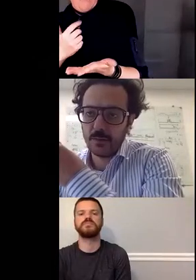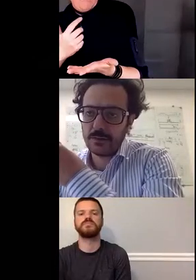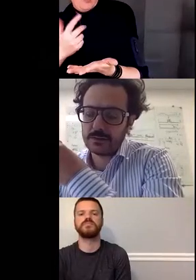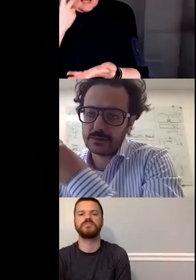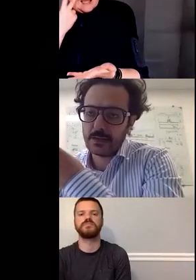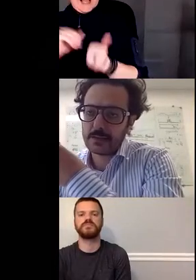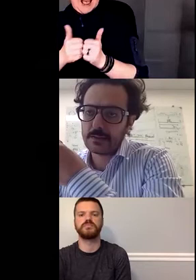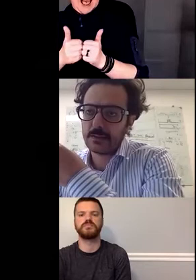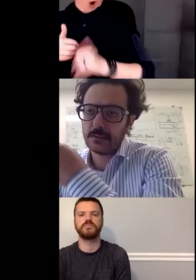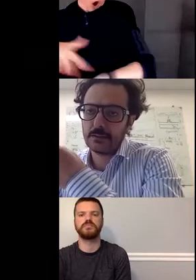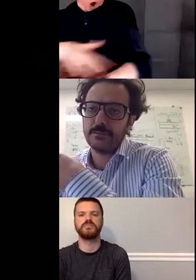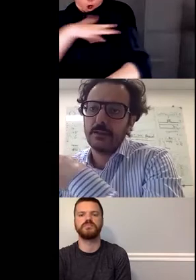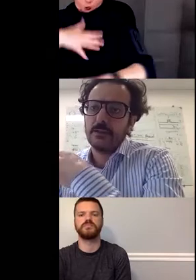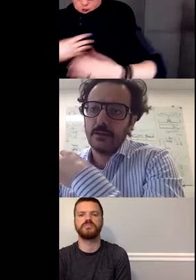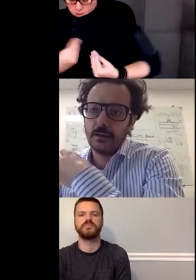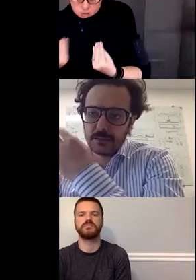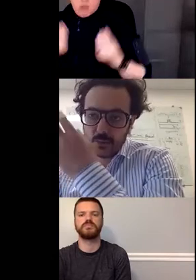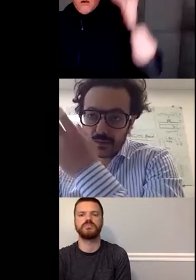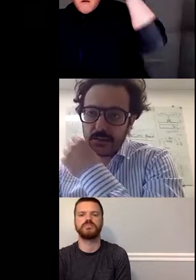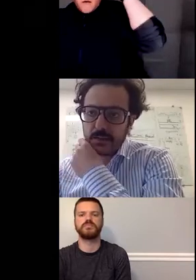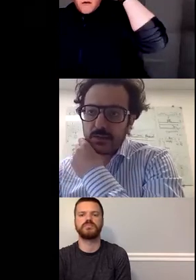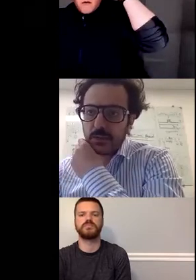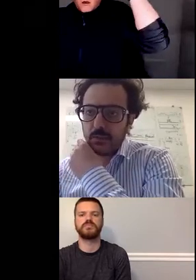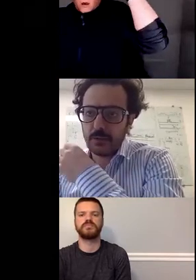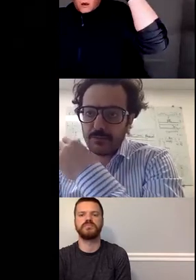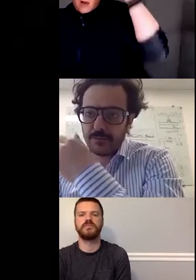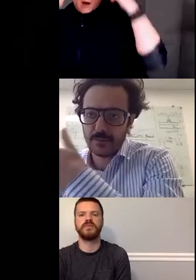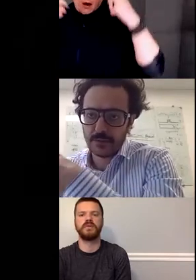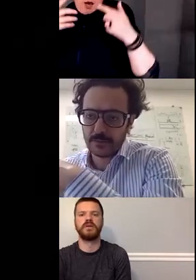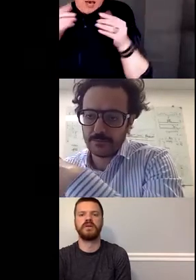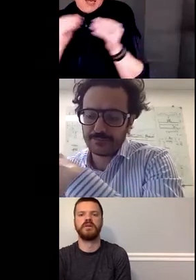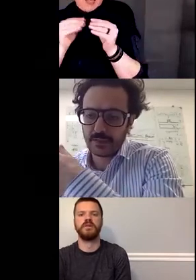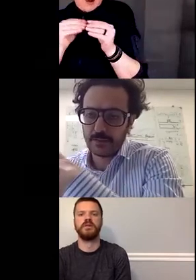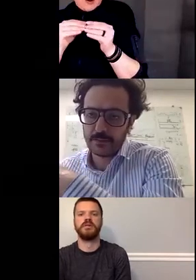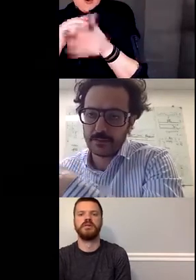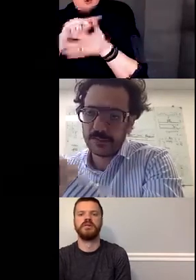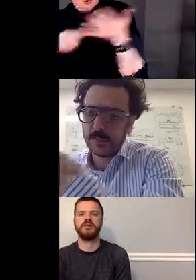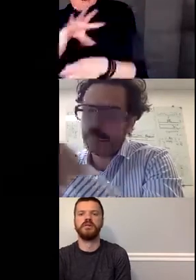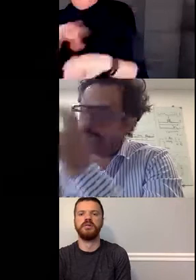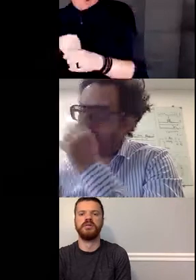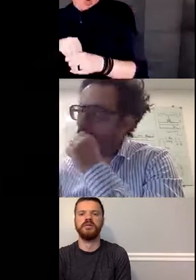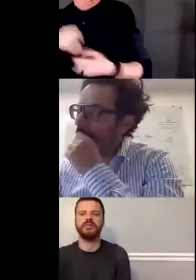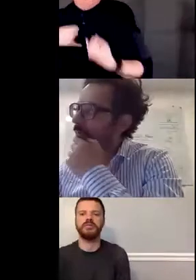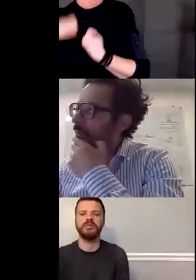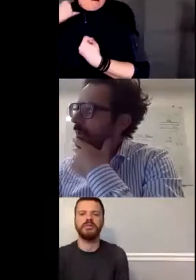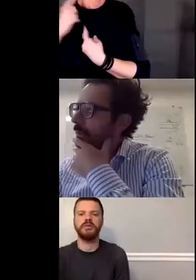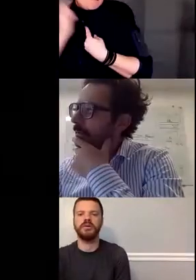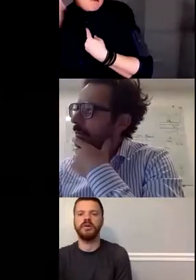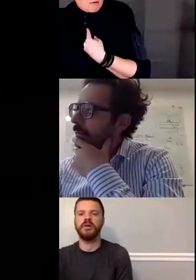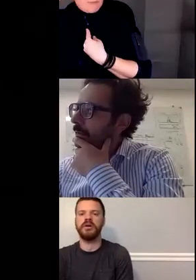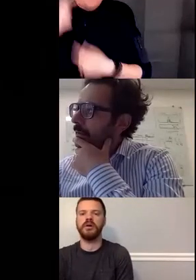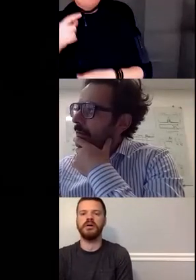from all these sites, and then a lot more sites as we go up from the spinal cord to the